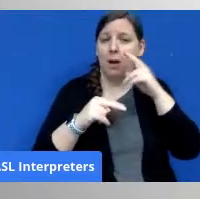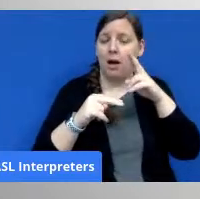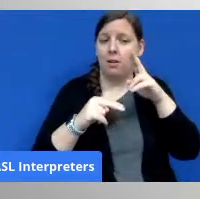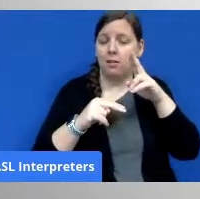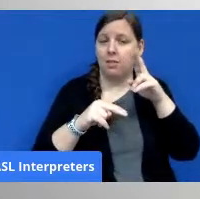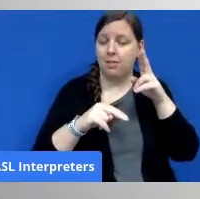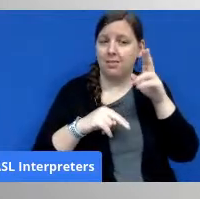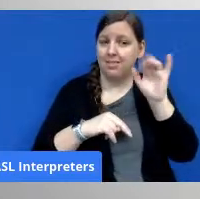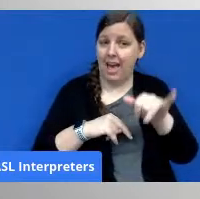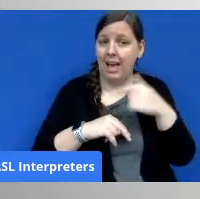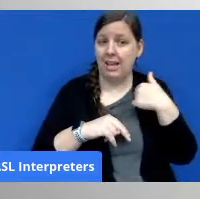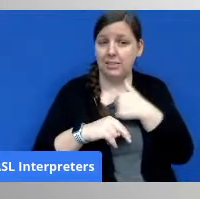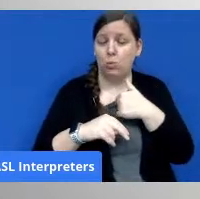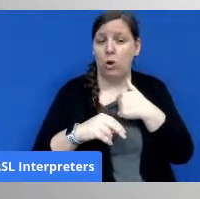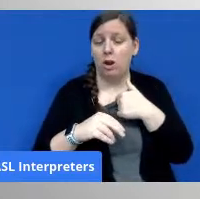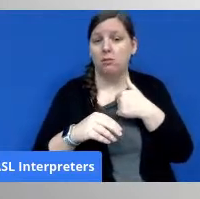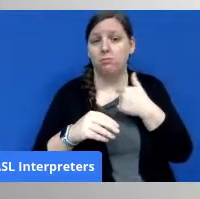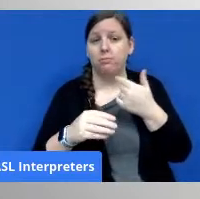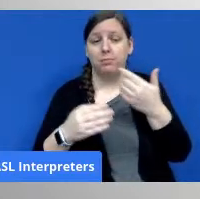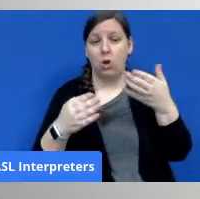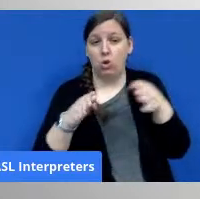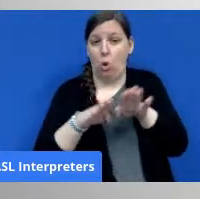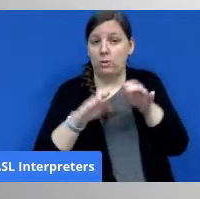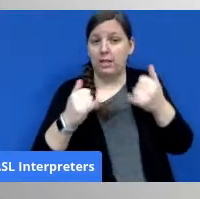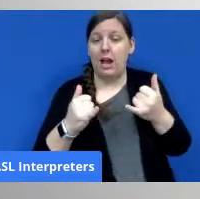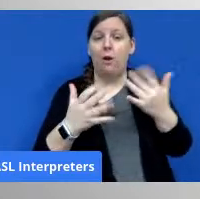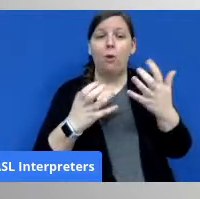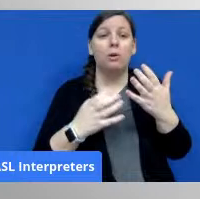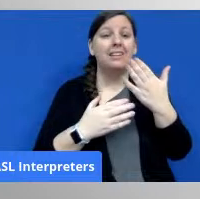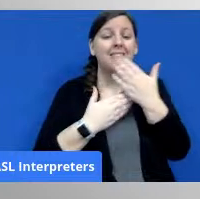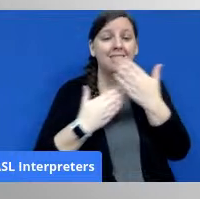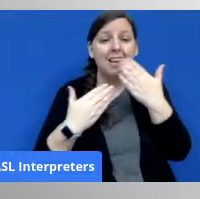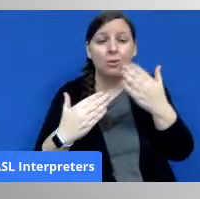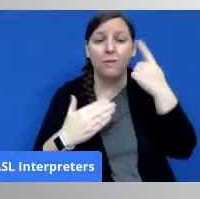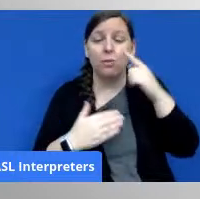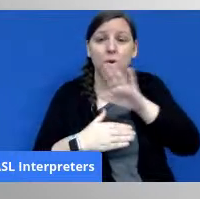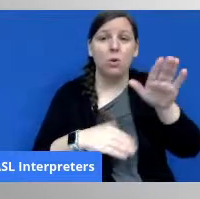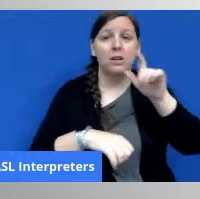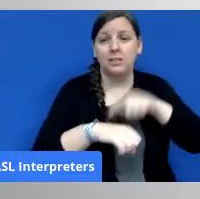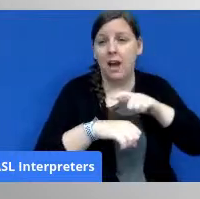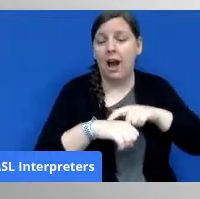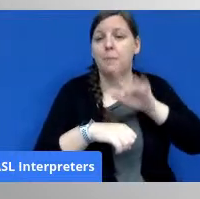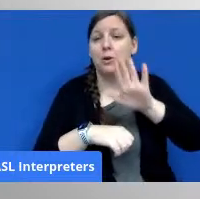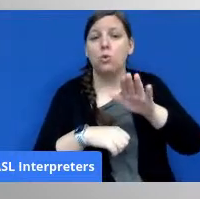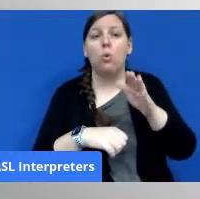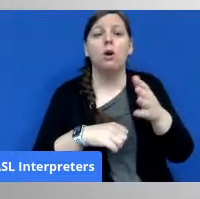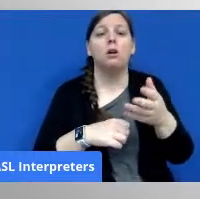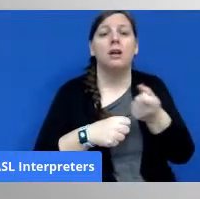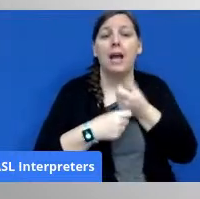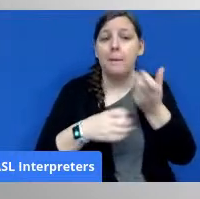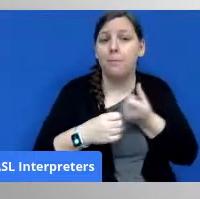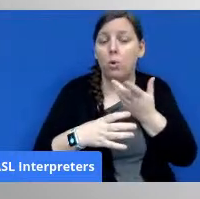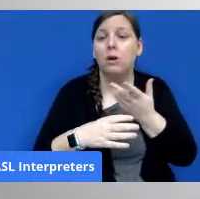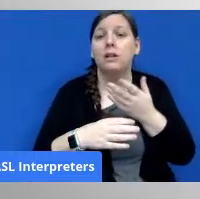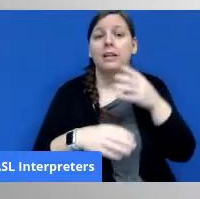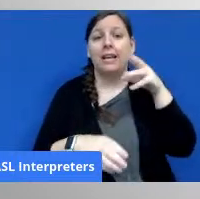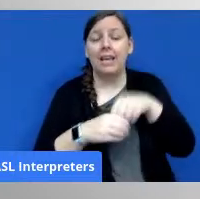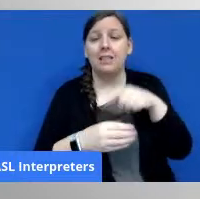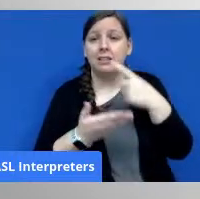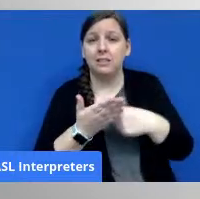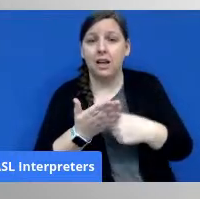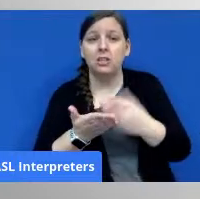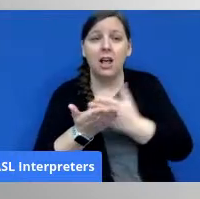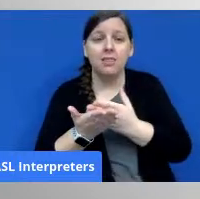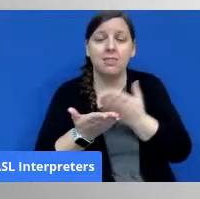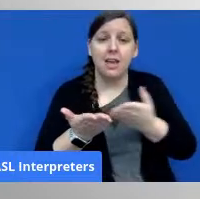just want to thank you all for your time and for your input, for the discussion, whether it be what you shared verbally or things that you shared in the chat.